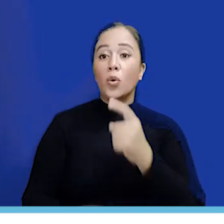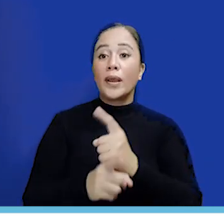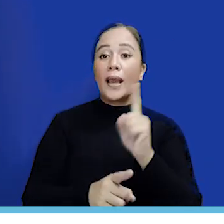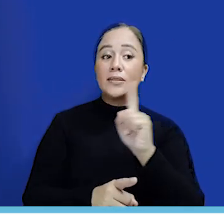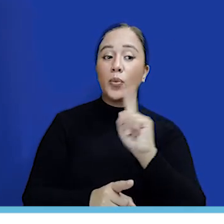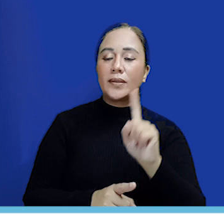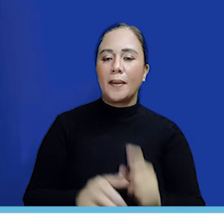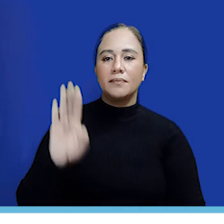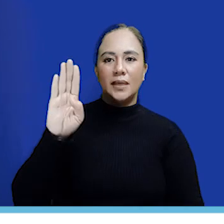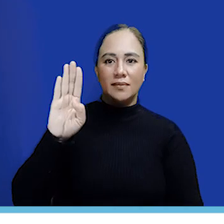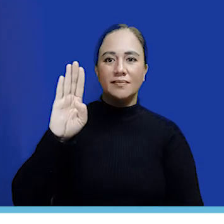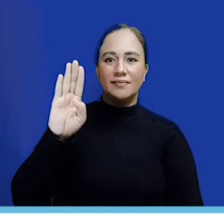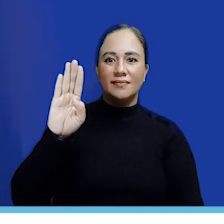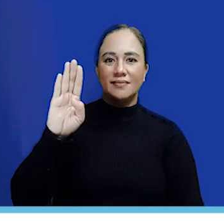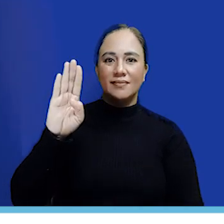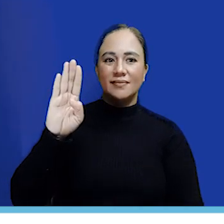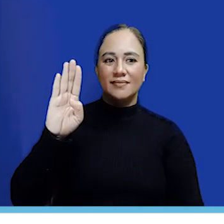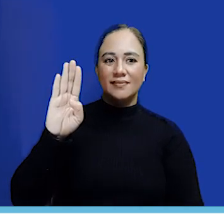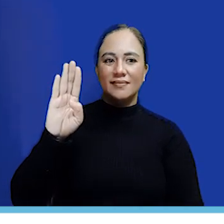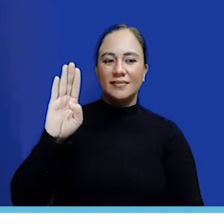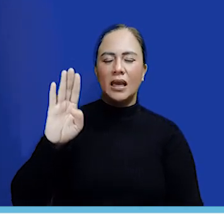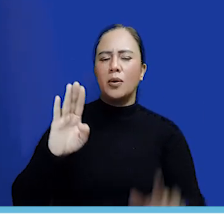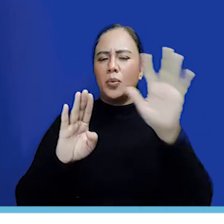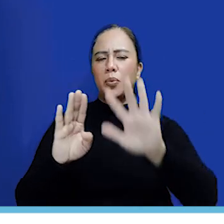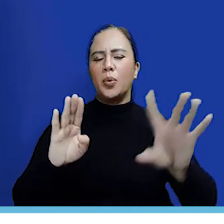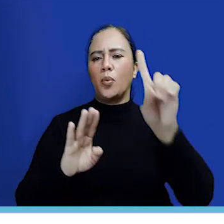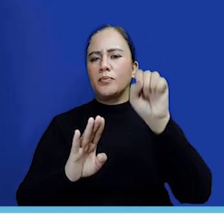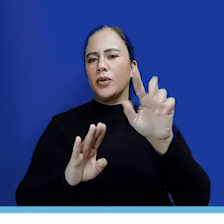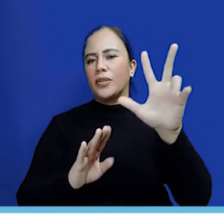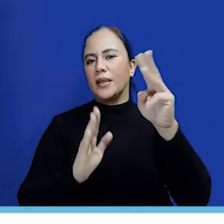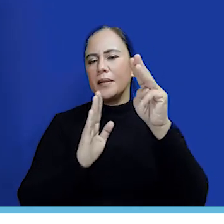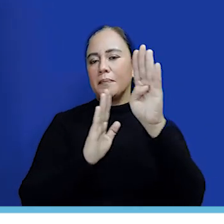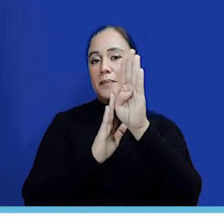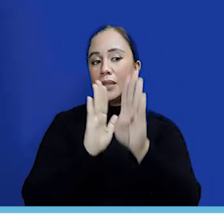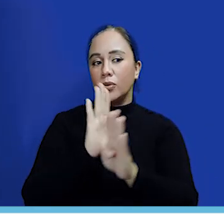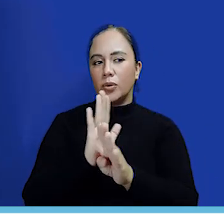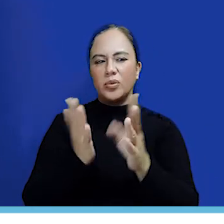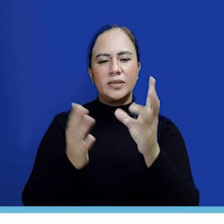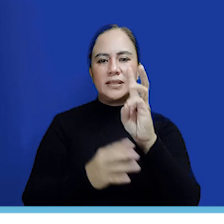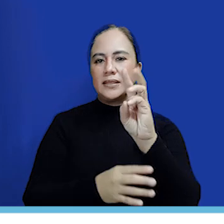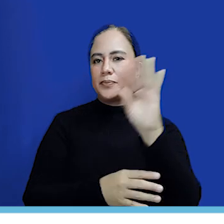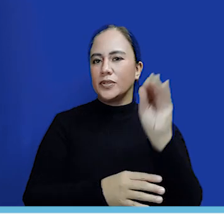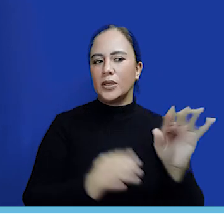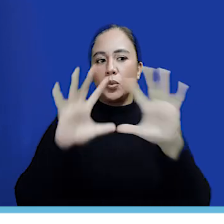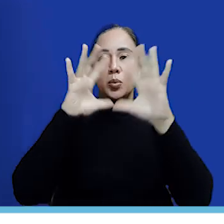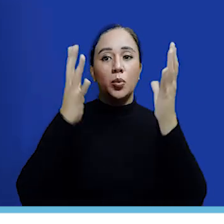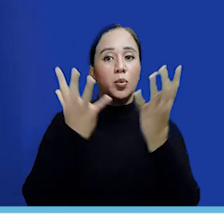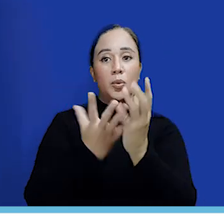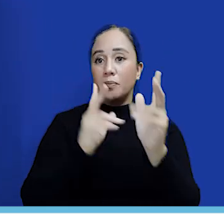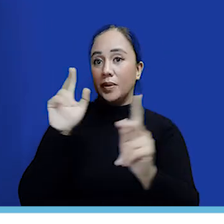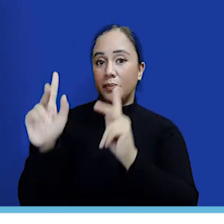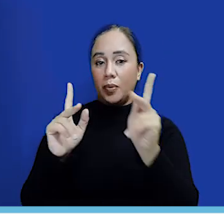The correct answer is letter B. An estimated 1.3 billion or 16% of